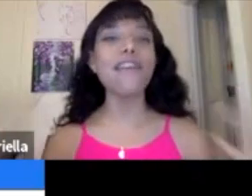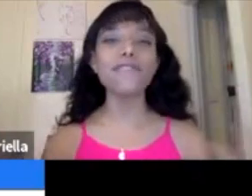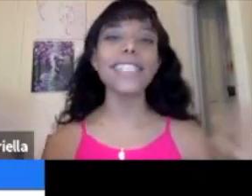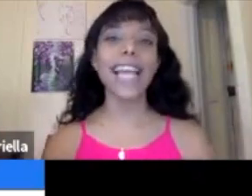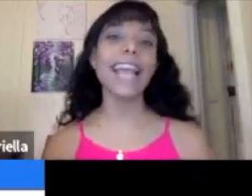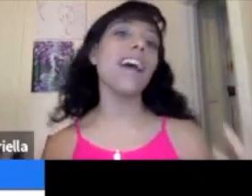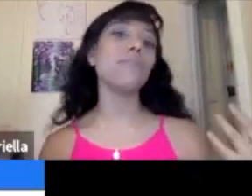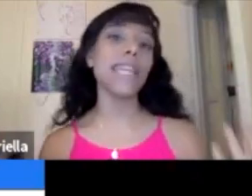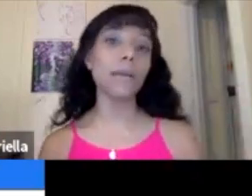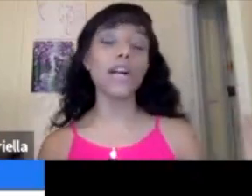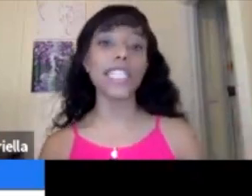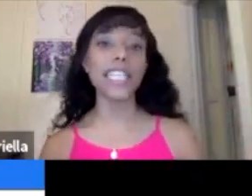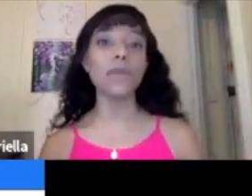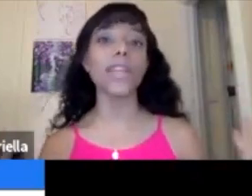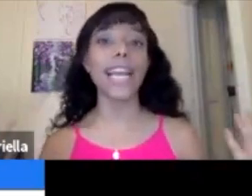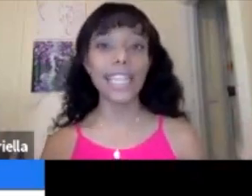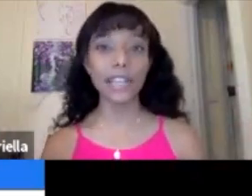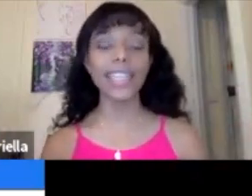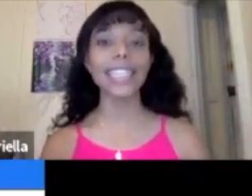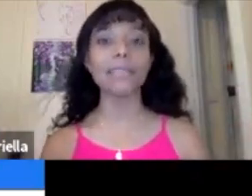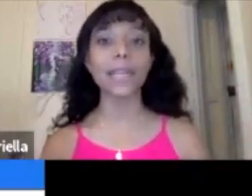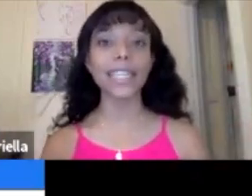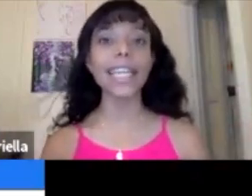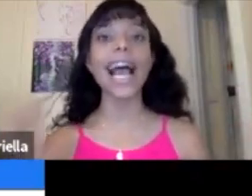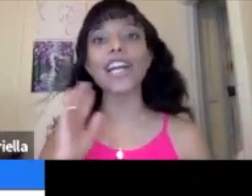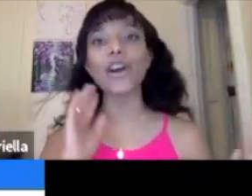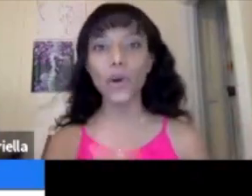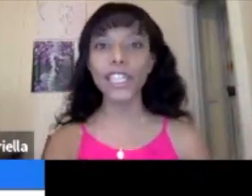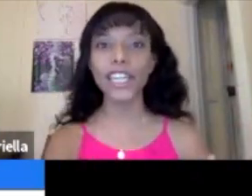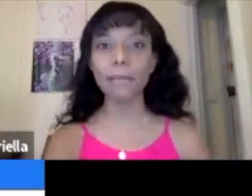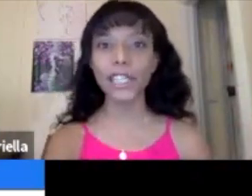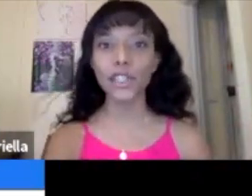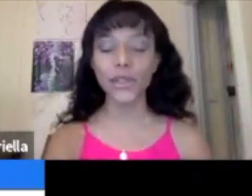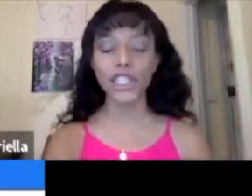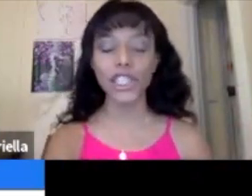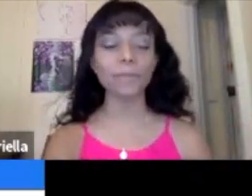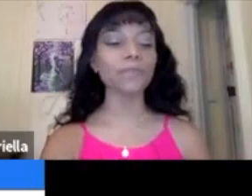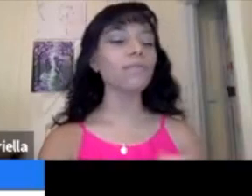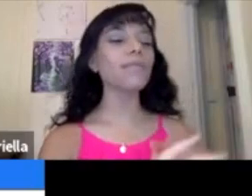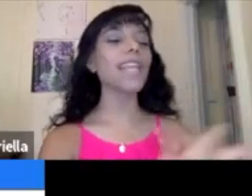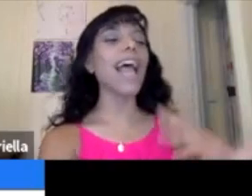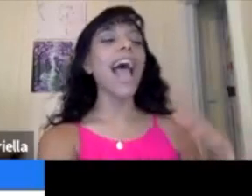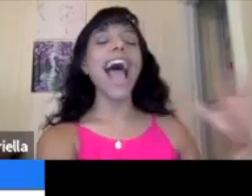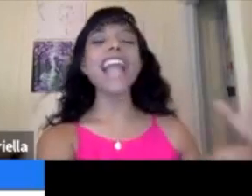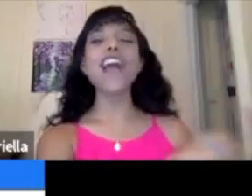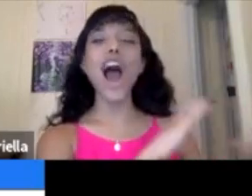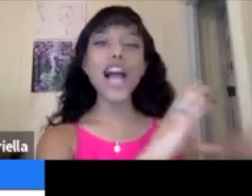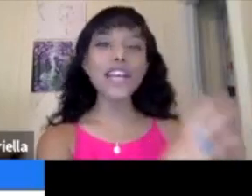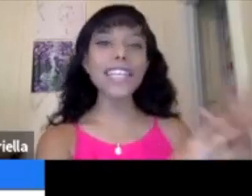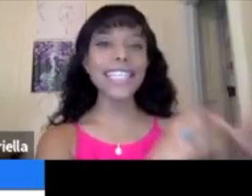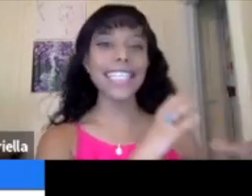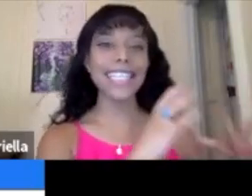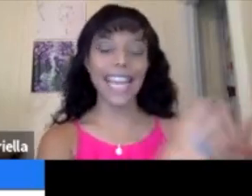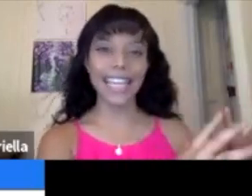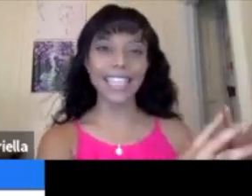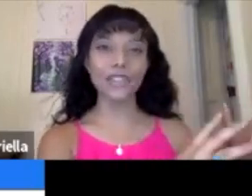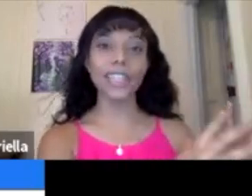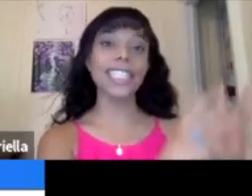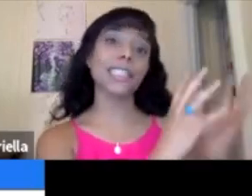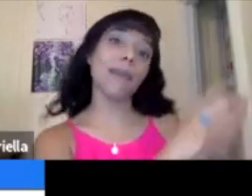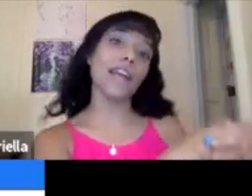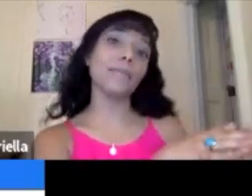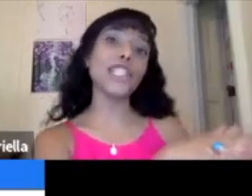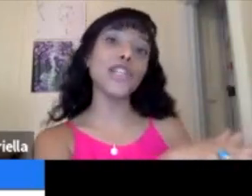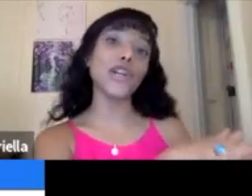the everyday of being a person with a hearing disability and a cochlear implant user. And all of these things